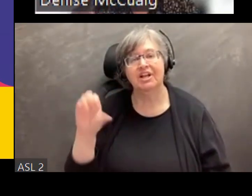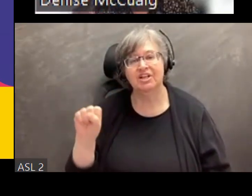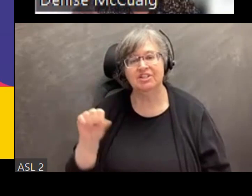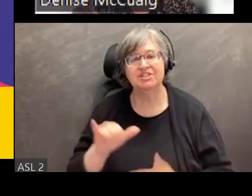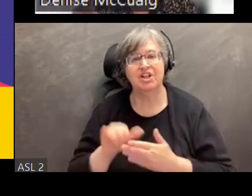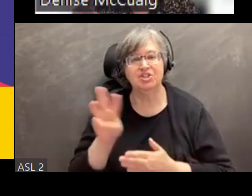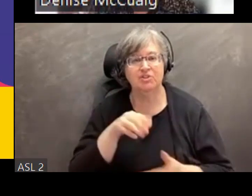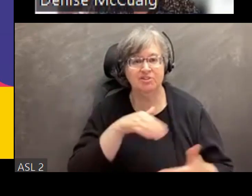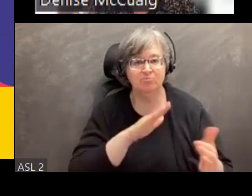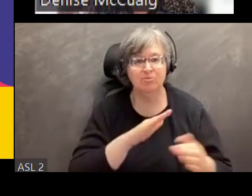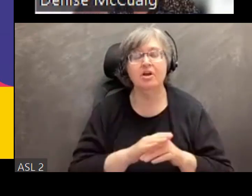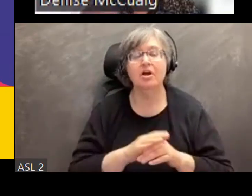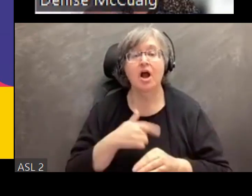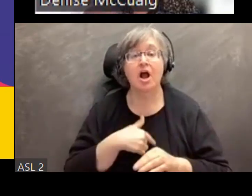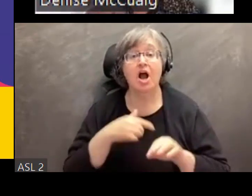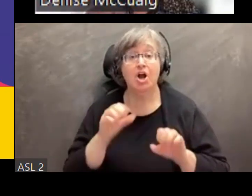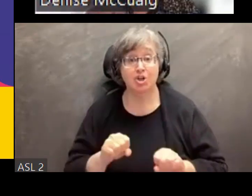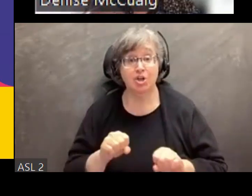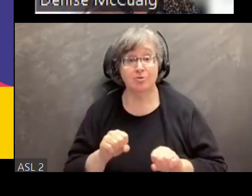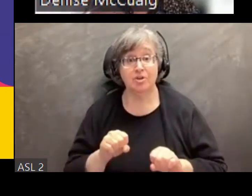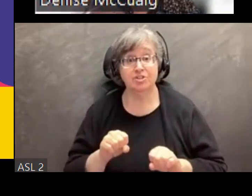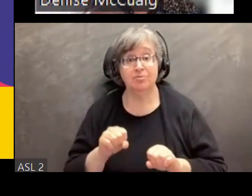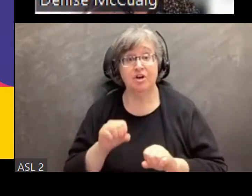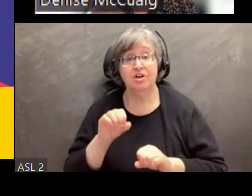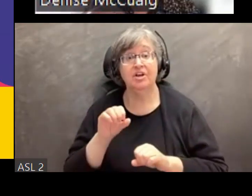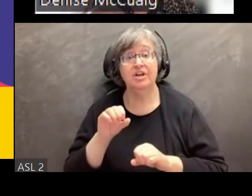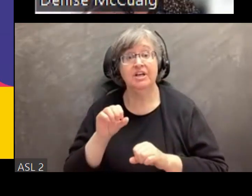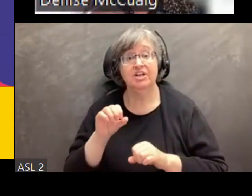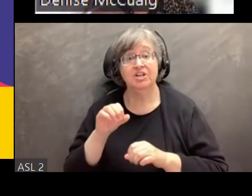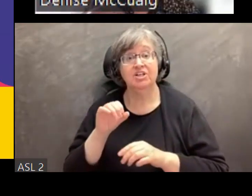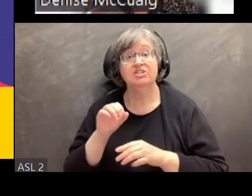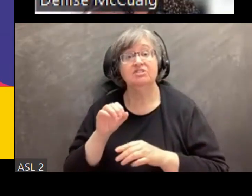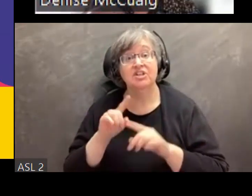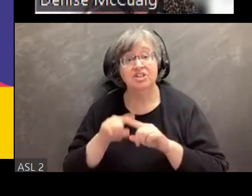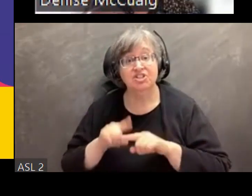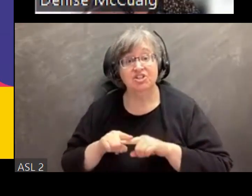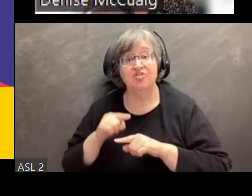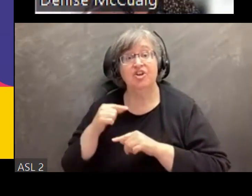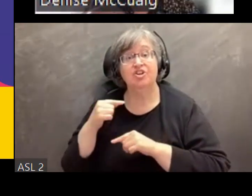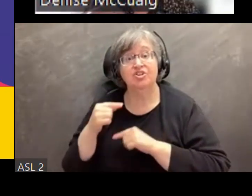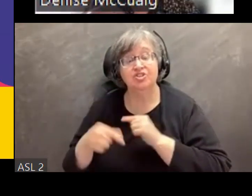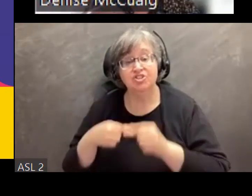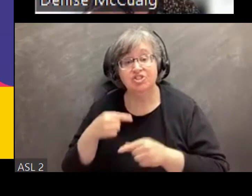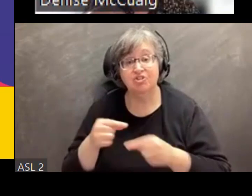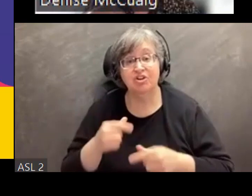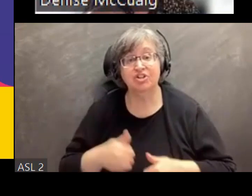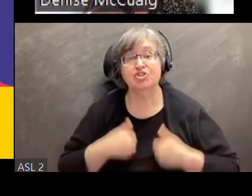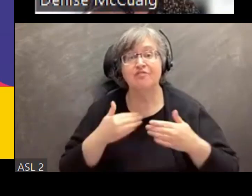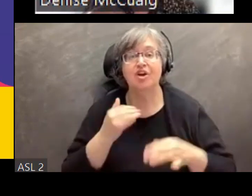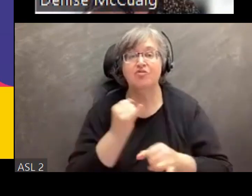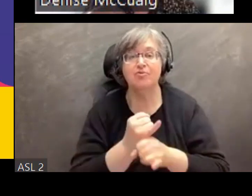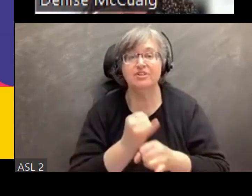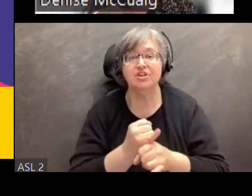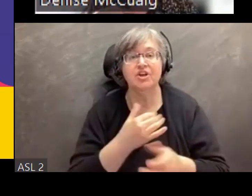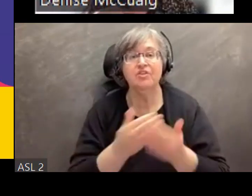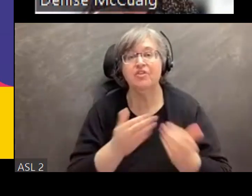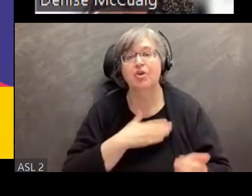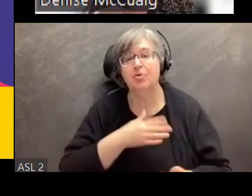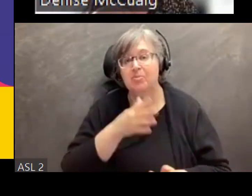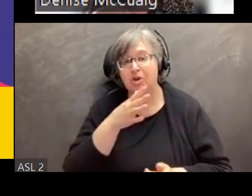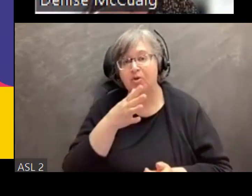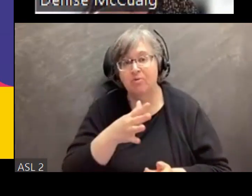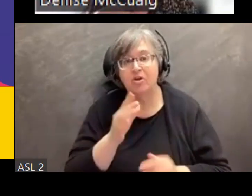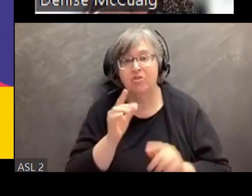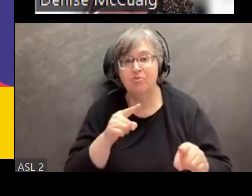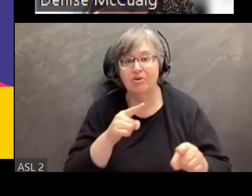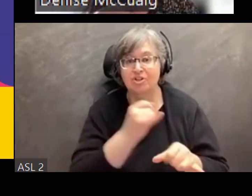Western paradigm, but it's that idea that I can be an intergenerational survivor of residential school, even though it was my